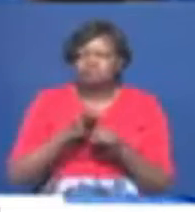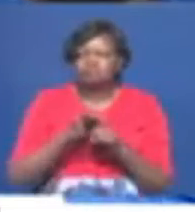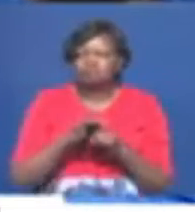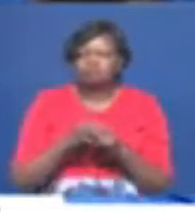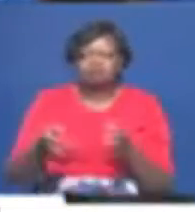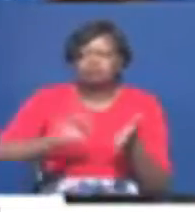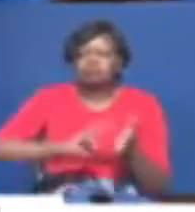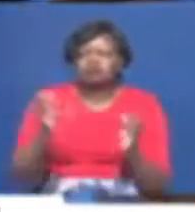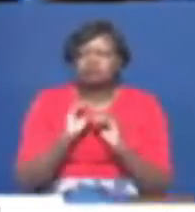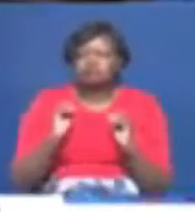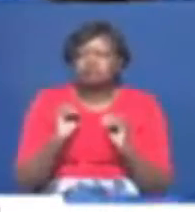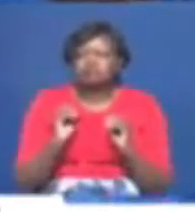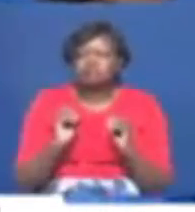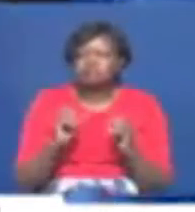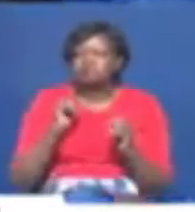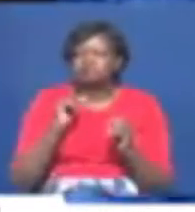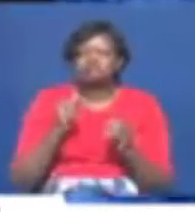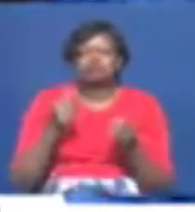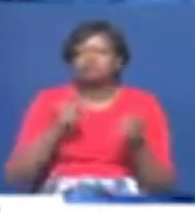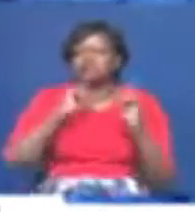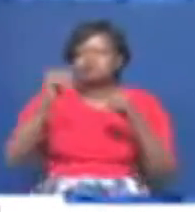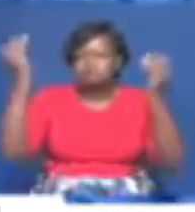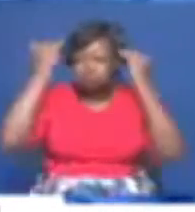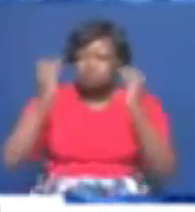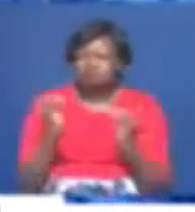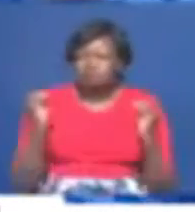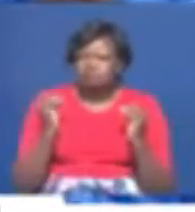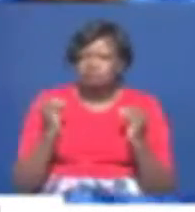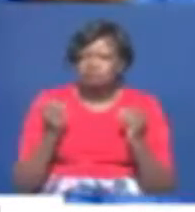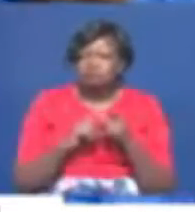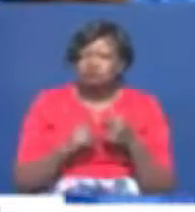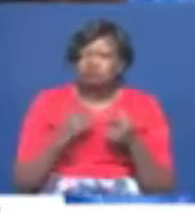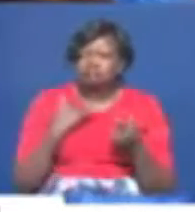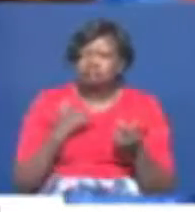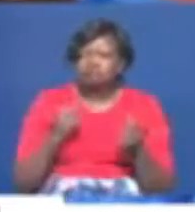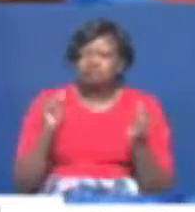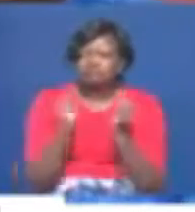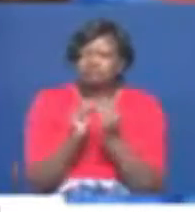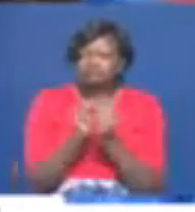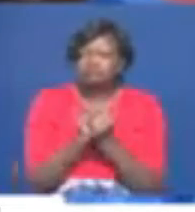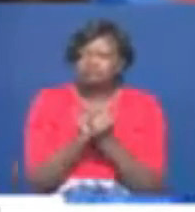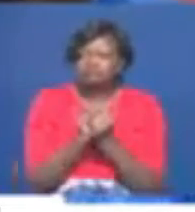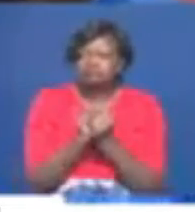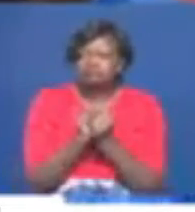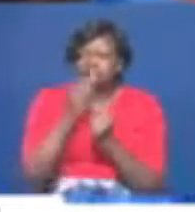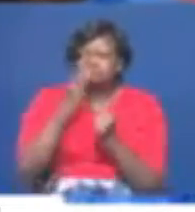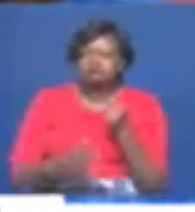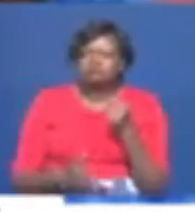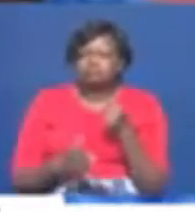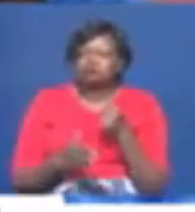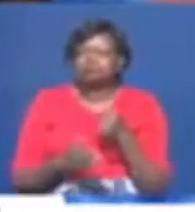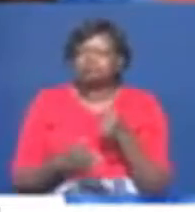kura, hakuna kwenda kotini. Tunataka on the 10th, saa